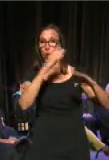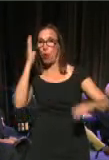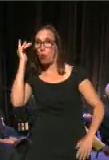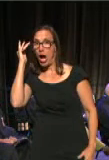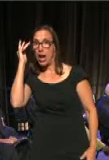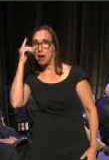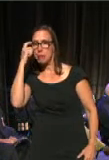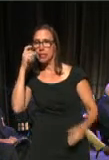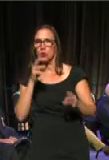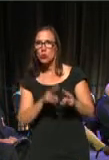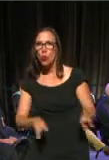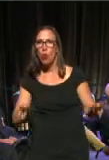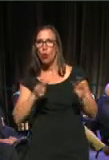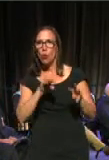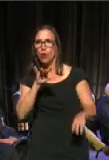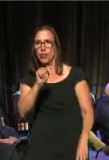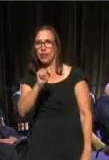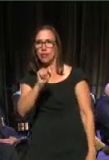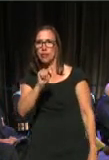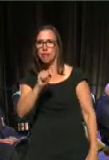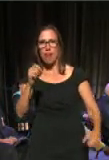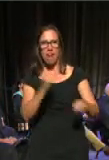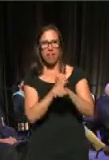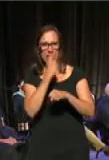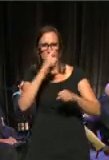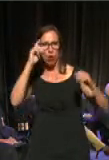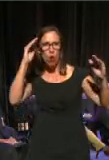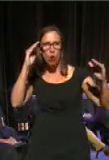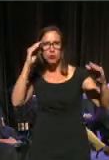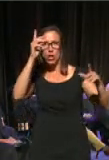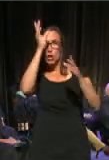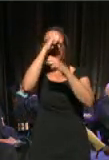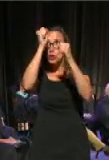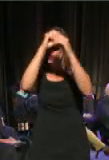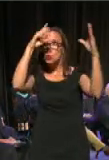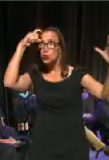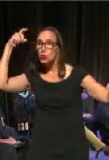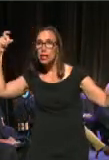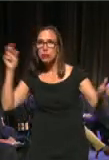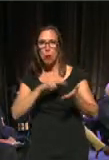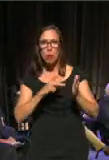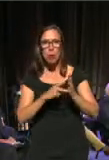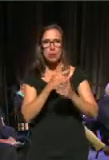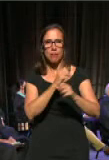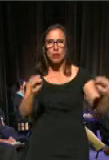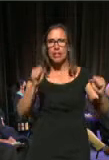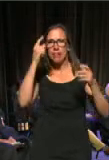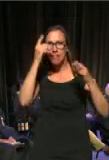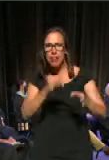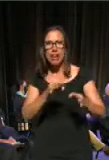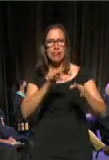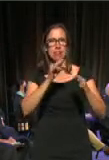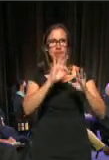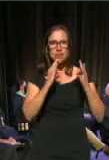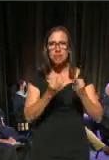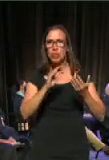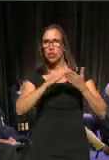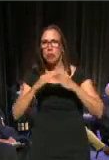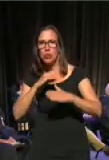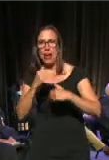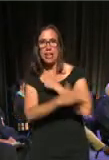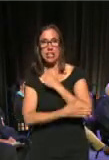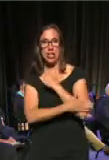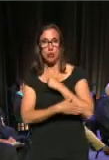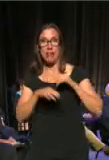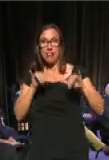it is worth it. Fighting for our hopes, our dreams, purposes, freedom, faith, family, community, and country